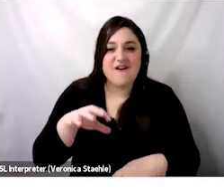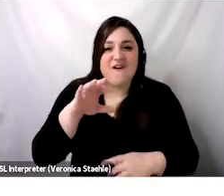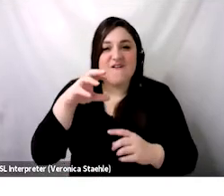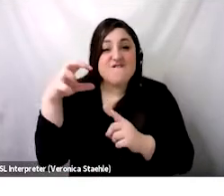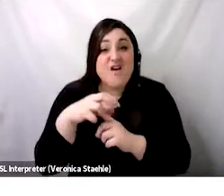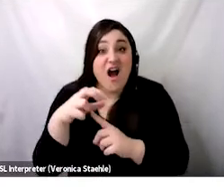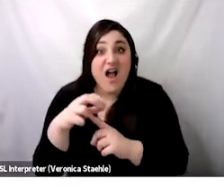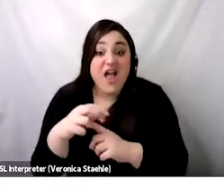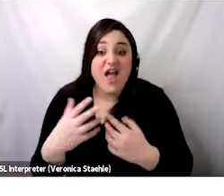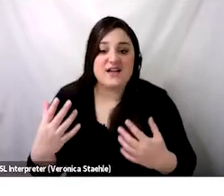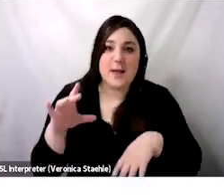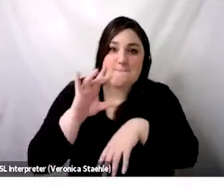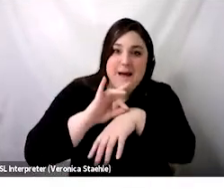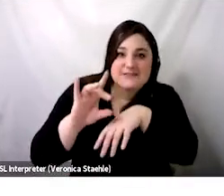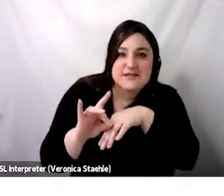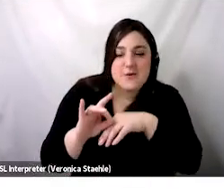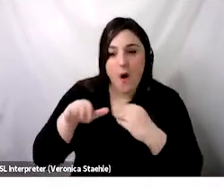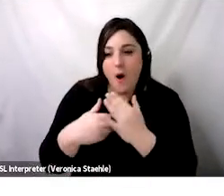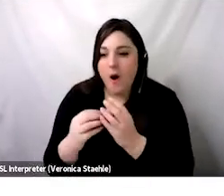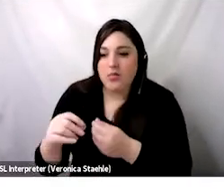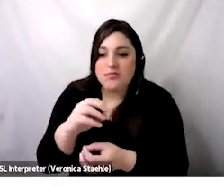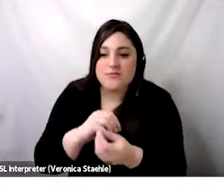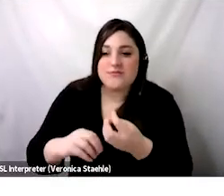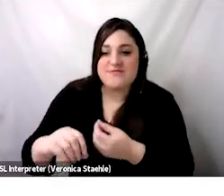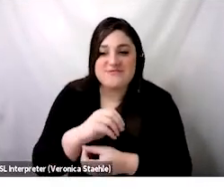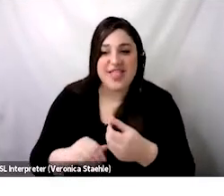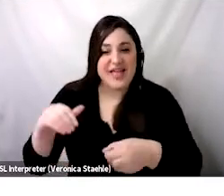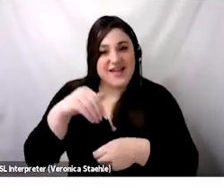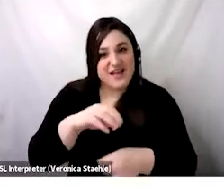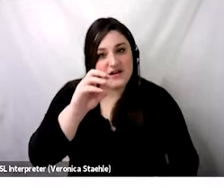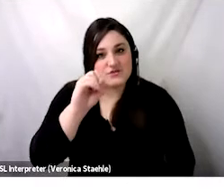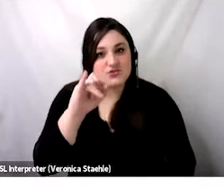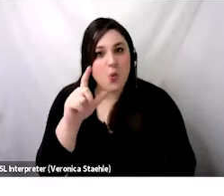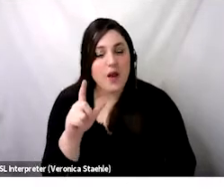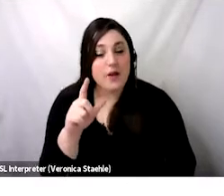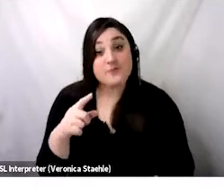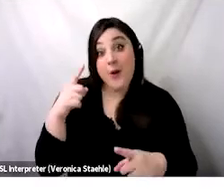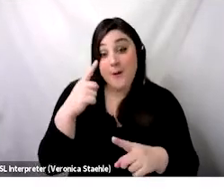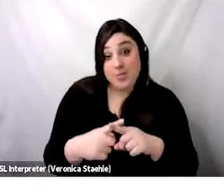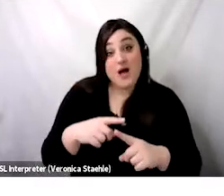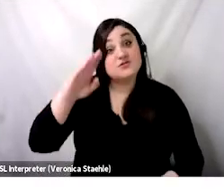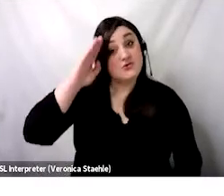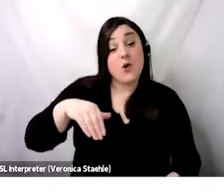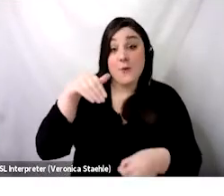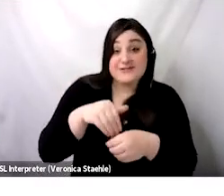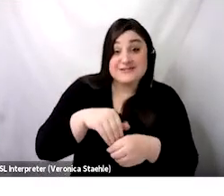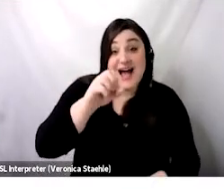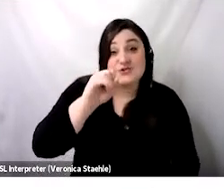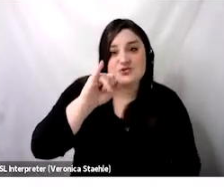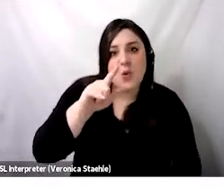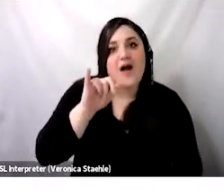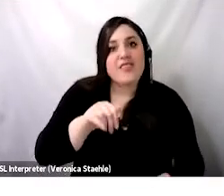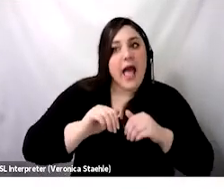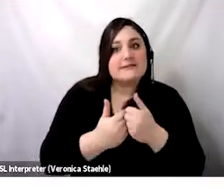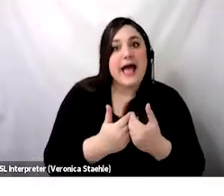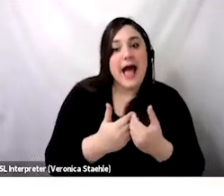stuff. So also is a medium for transporting nutrients. It's where